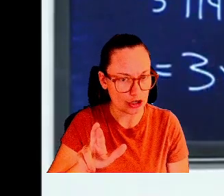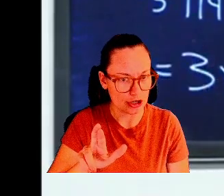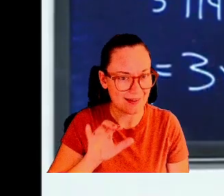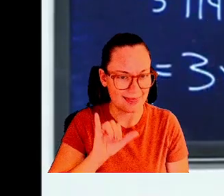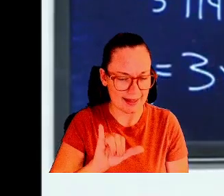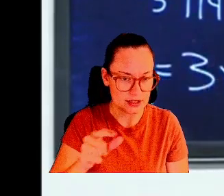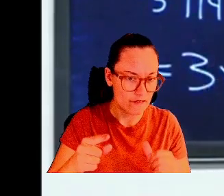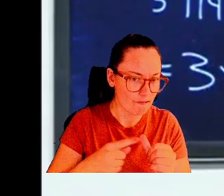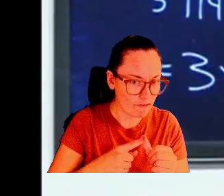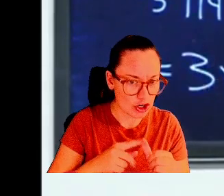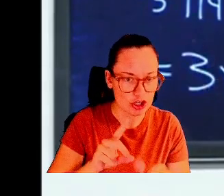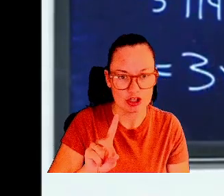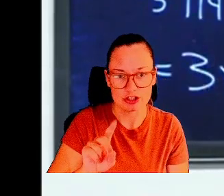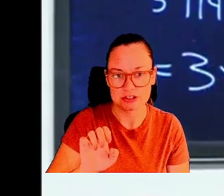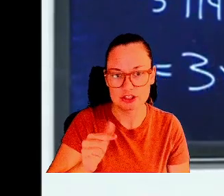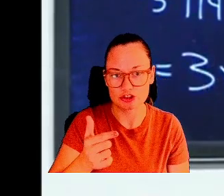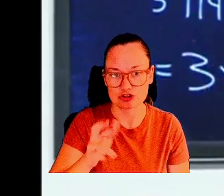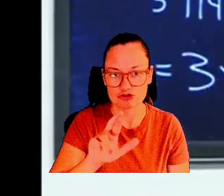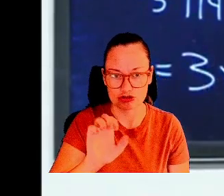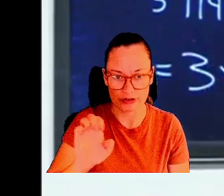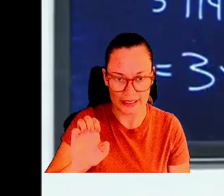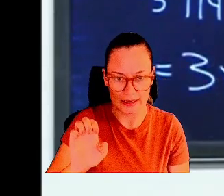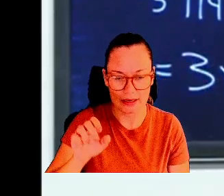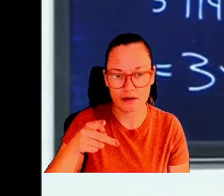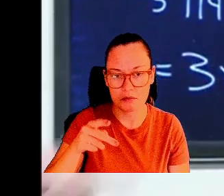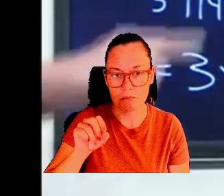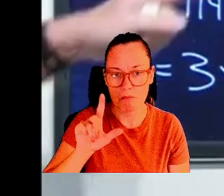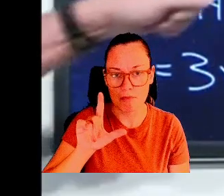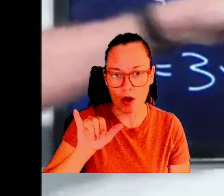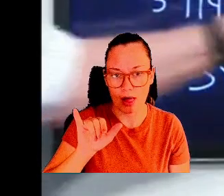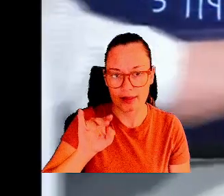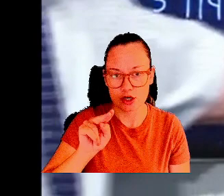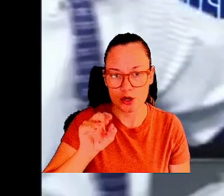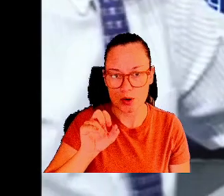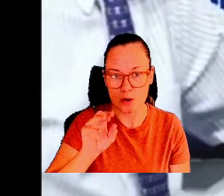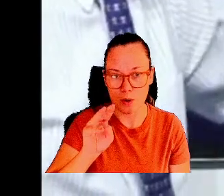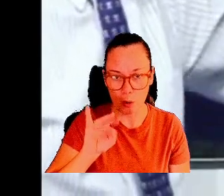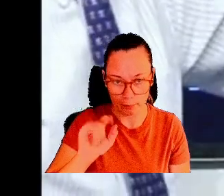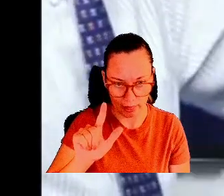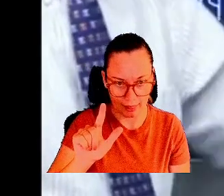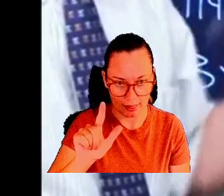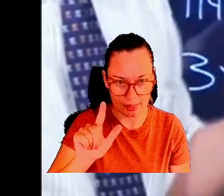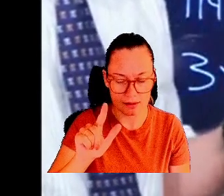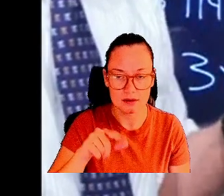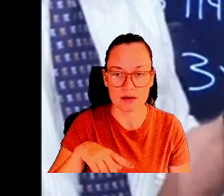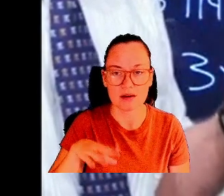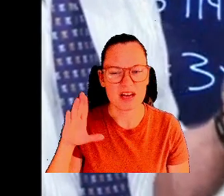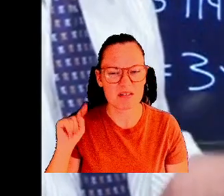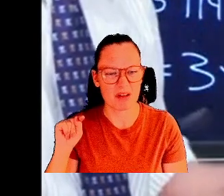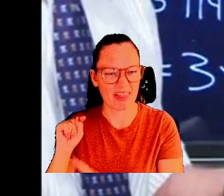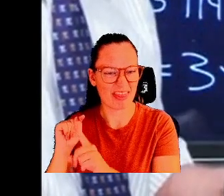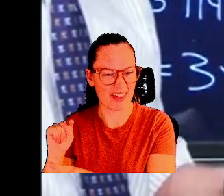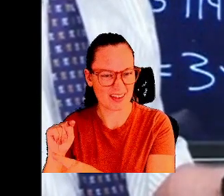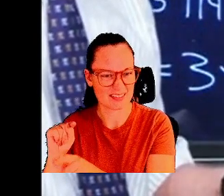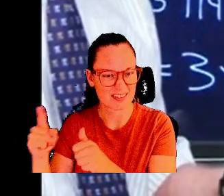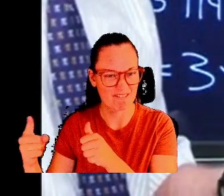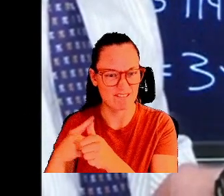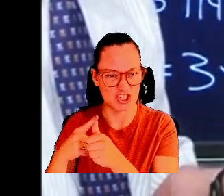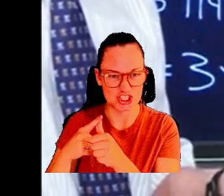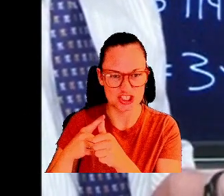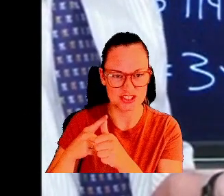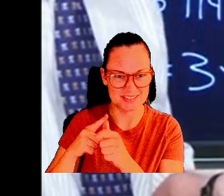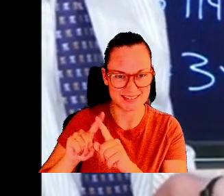first-degree polynomial function. But this time, our first differences are not the